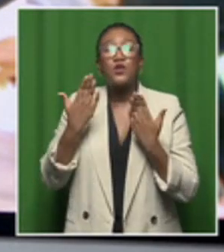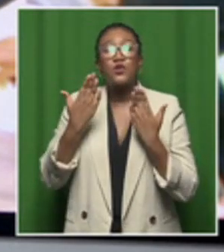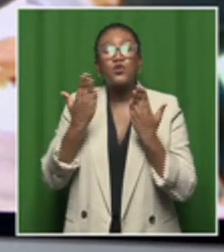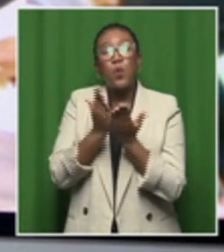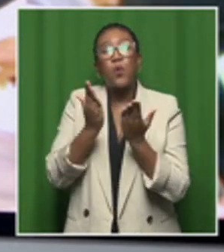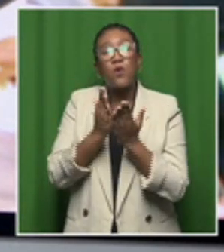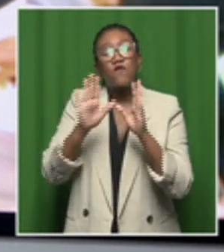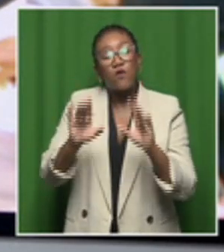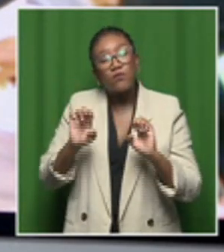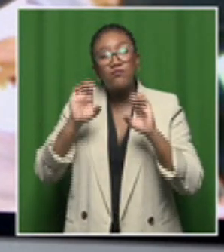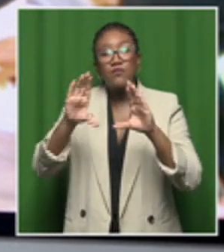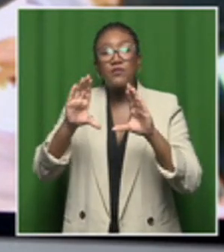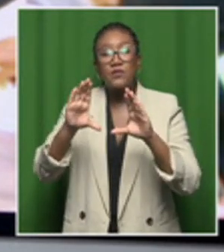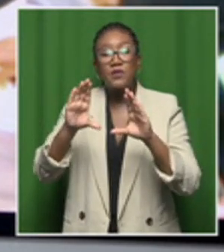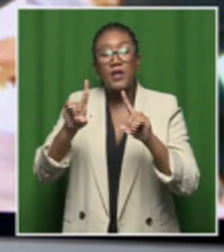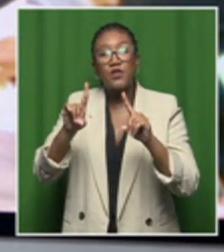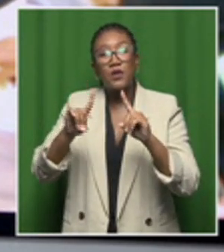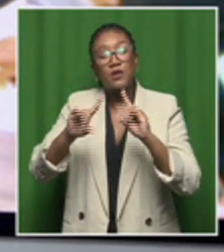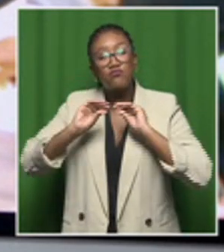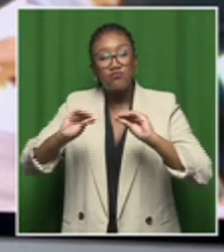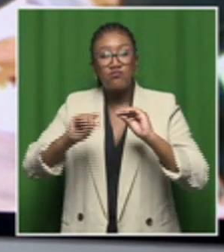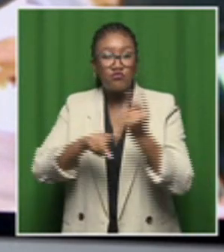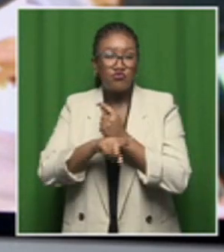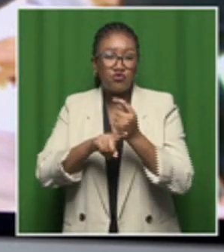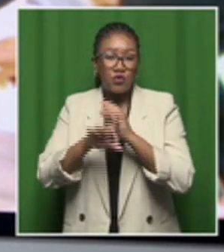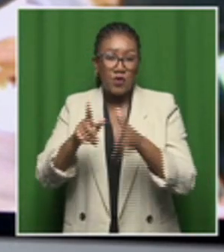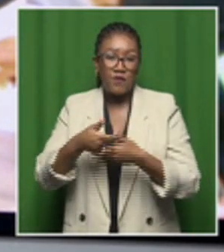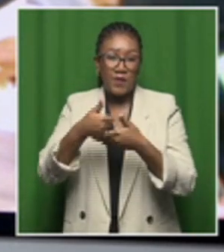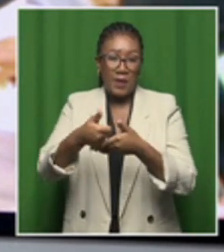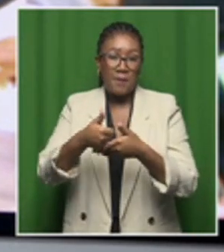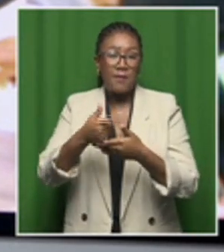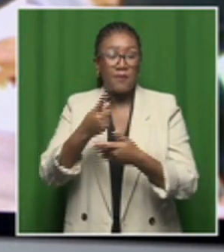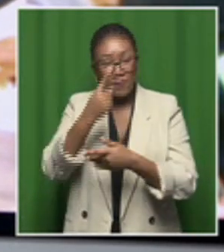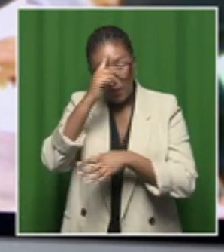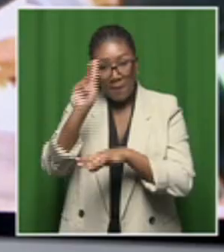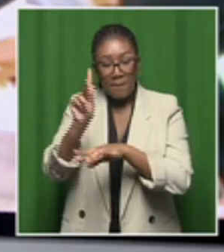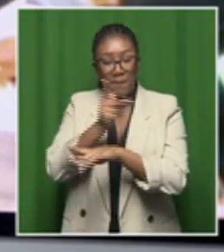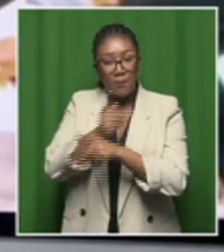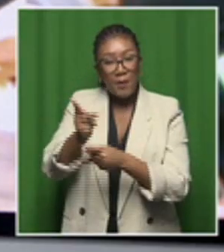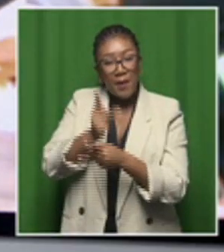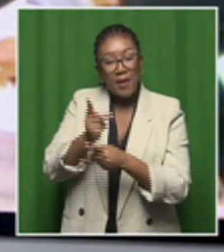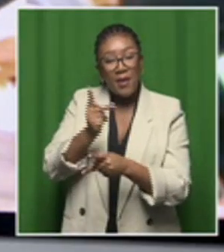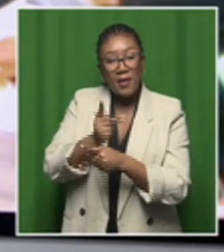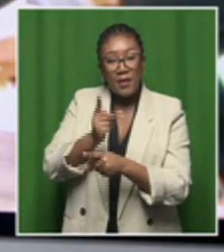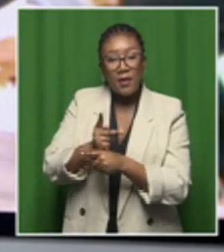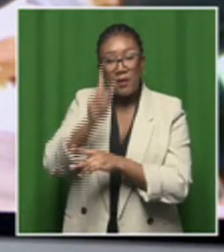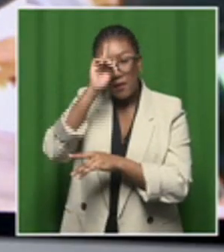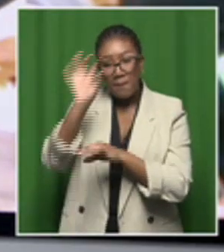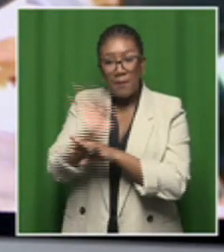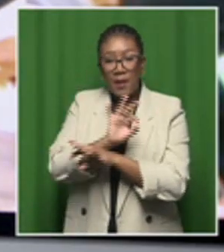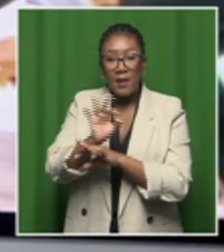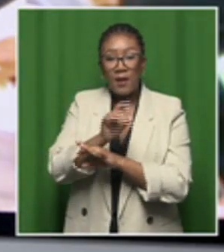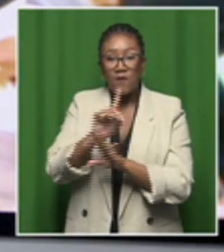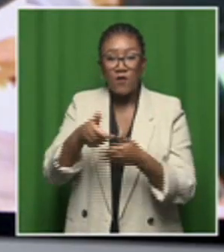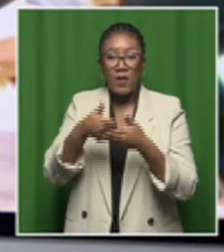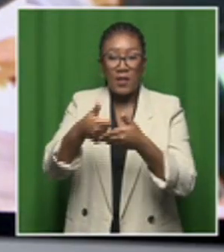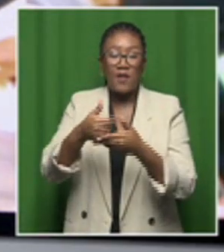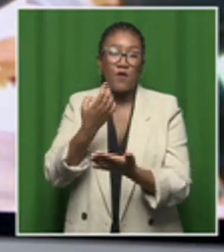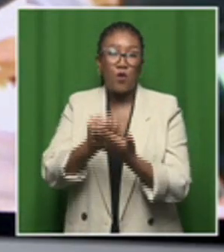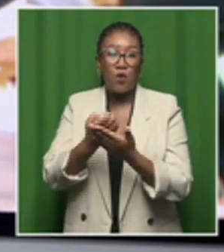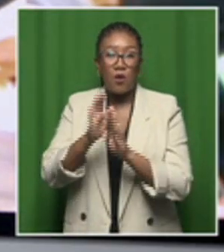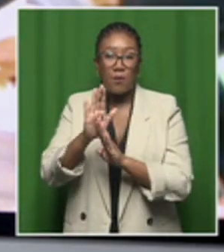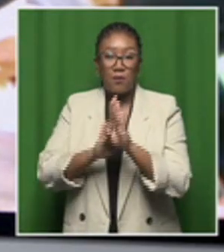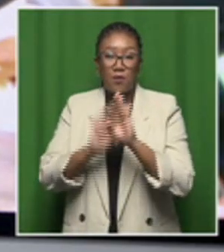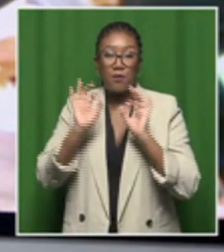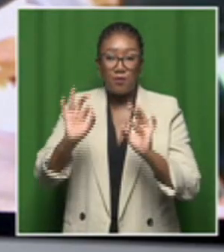sector is crucial in closing the skills gap and also preparing students to participate in growing the country's economy.